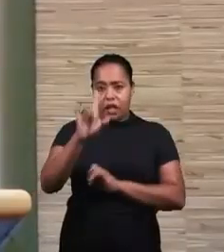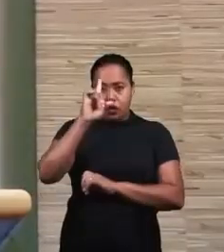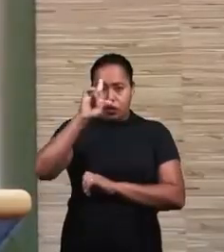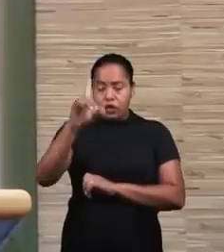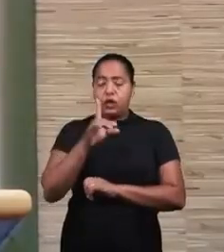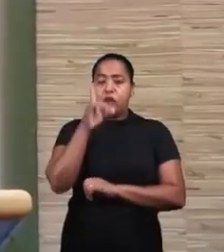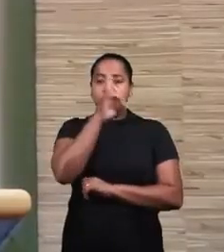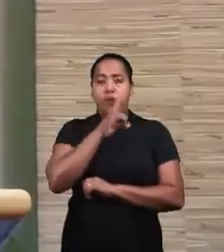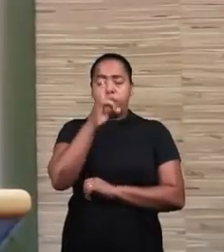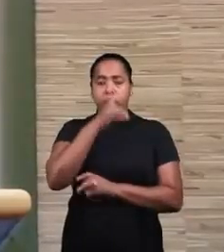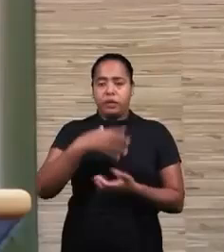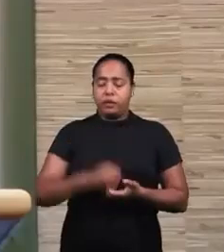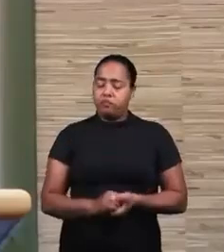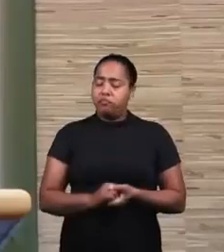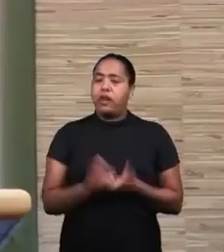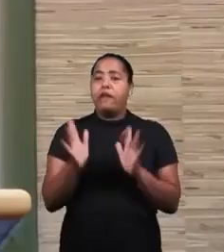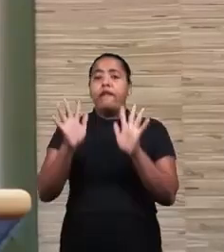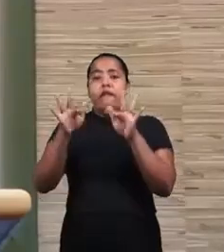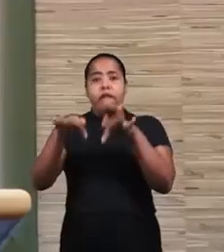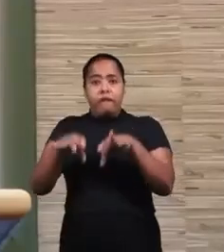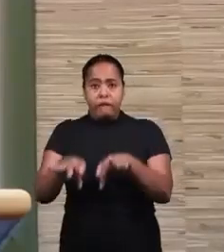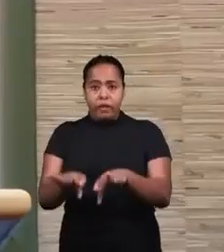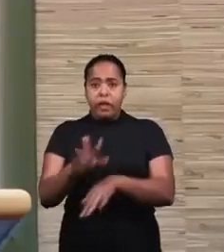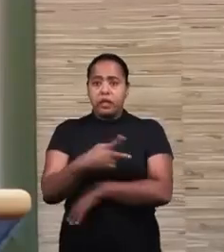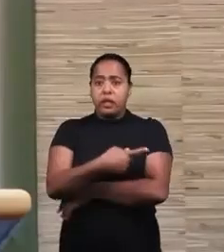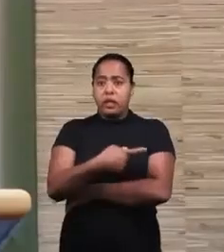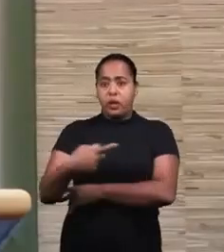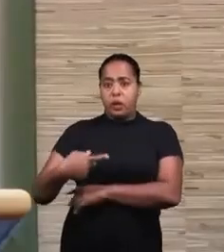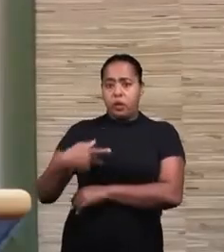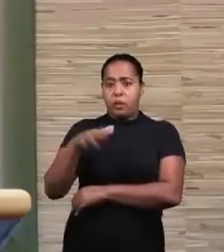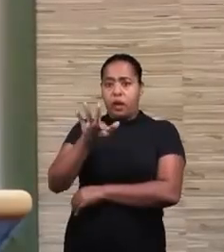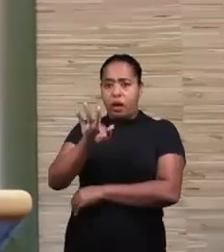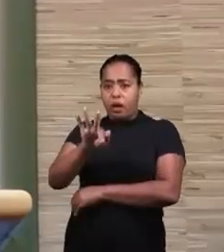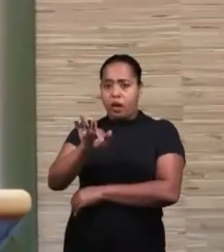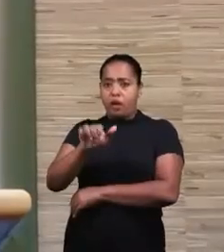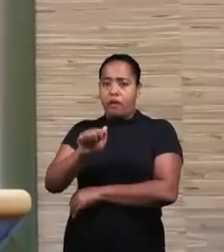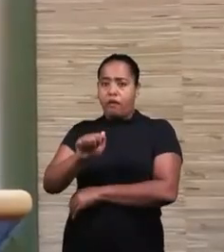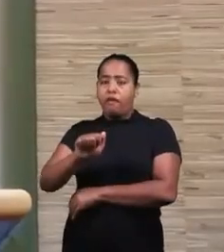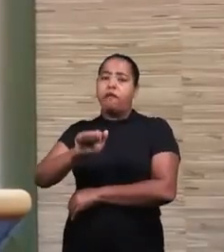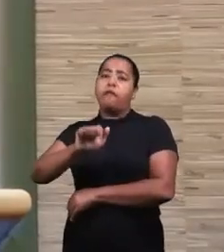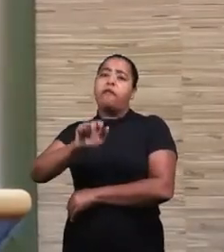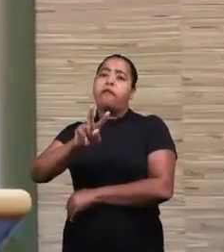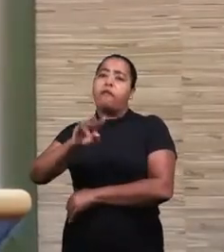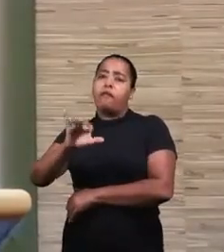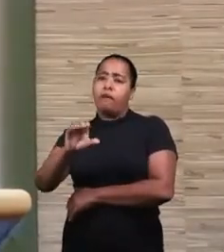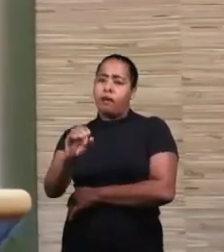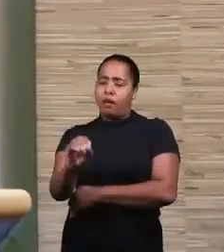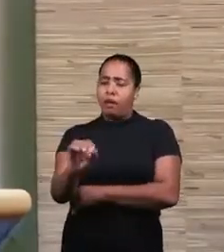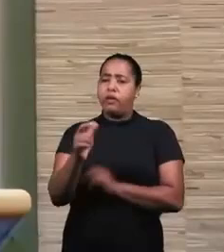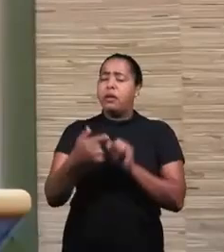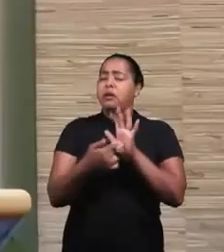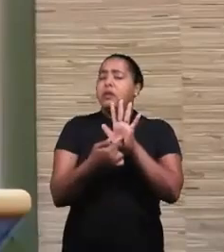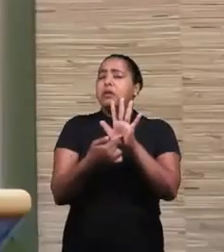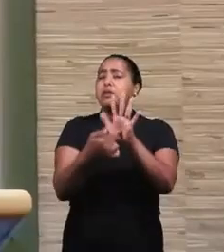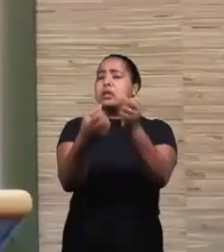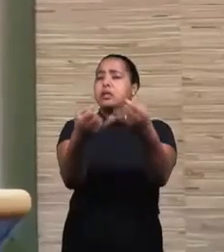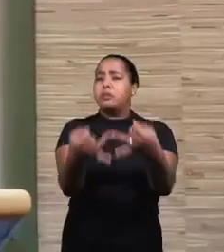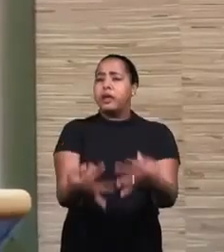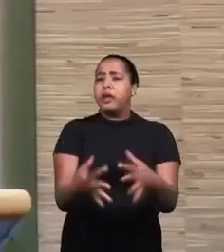finish, Pastor Flavio says that three families are